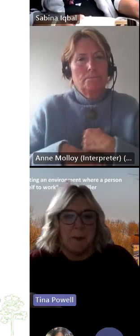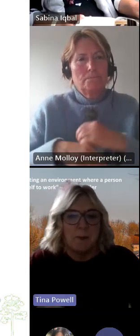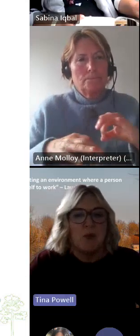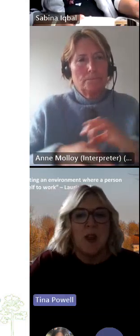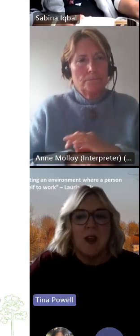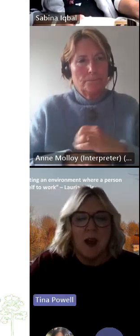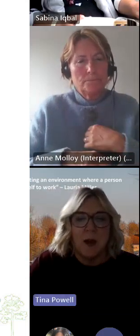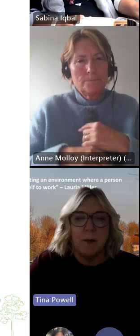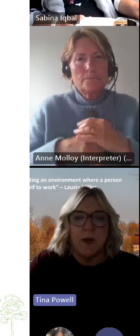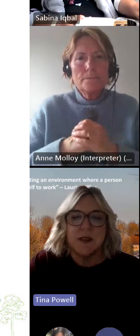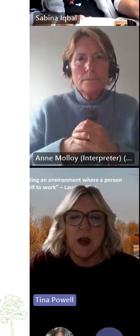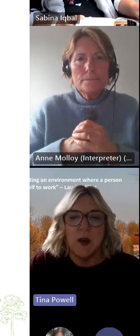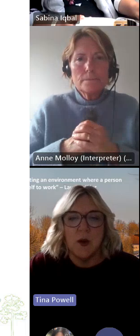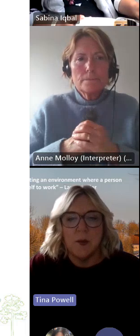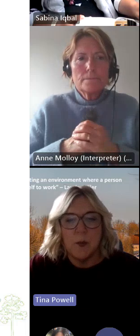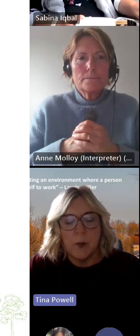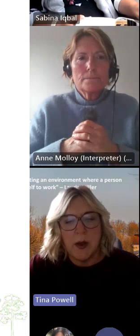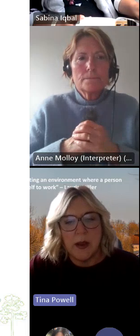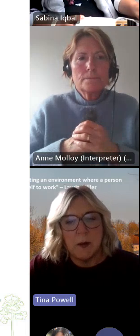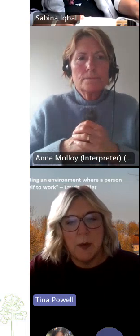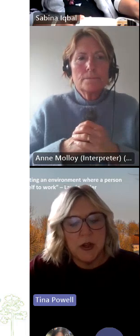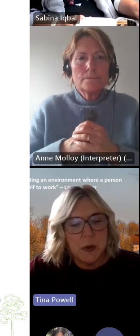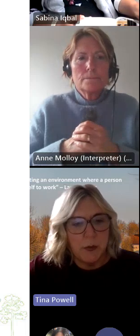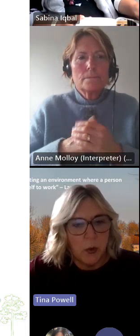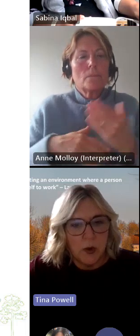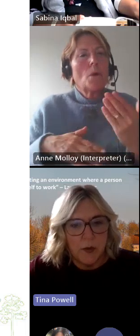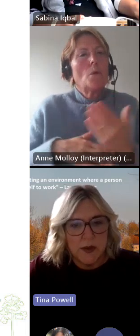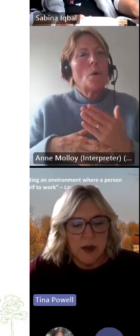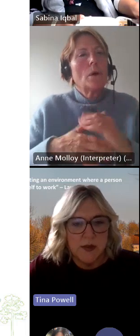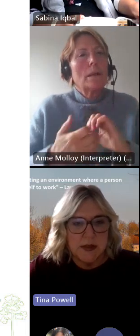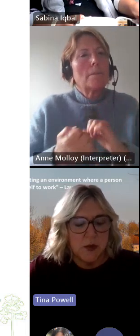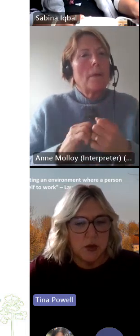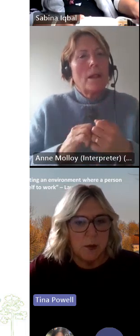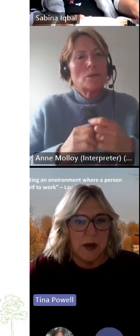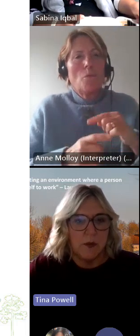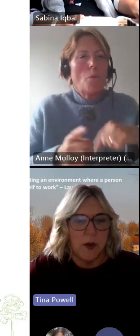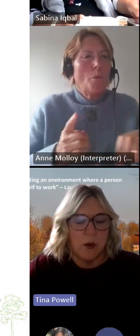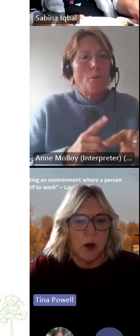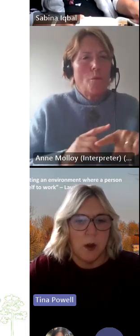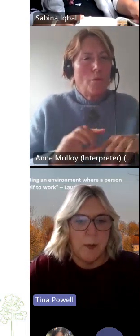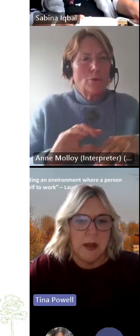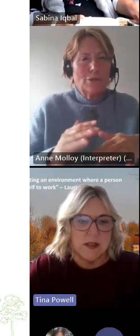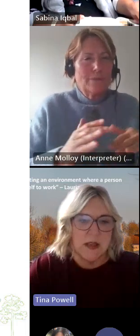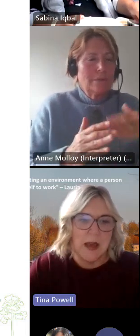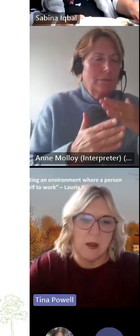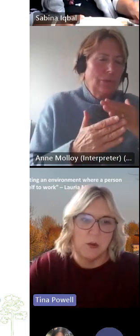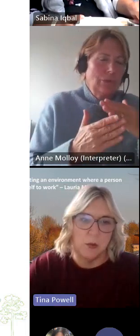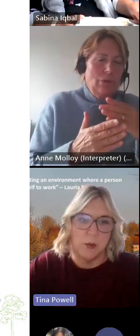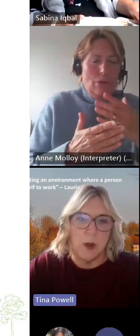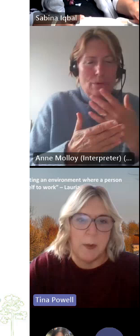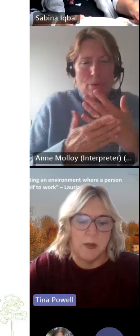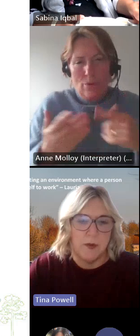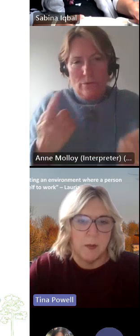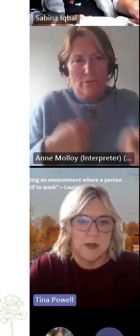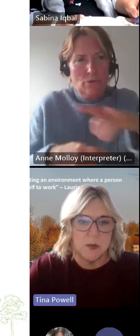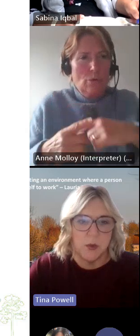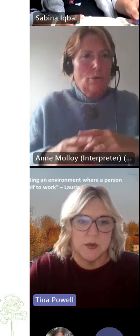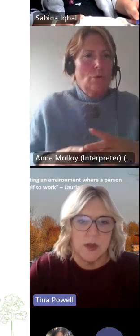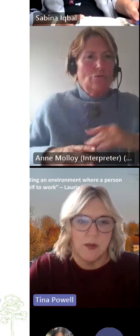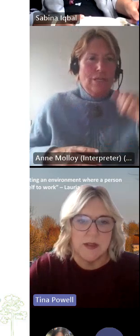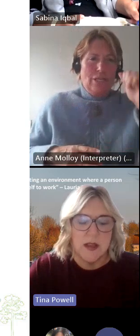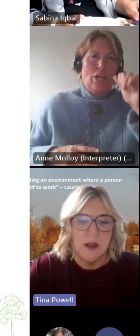Thank you. So working in partnership with all of our services, I'm sure many of you here today will know about the